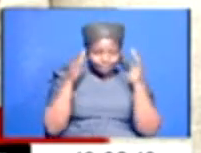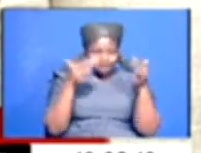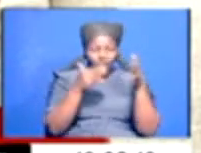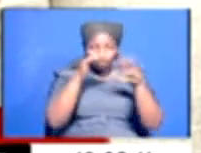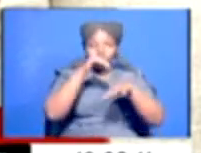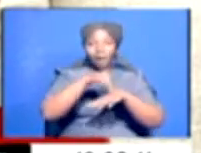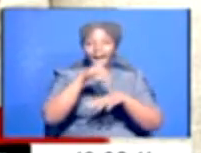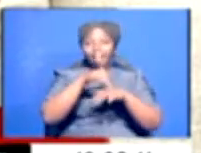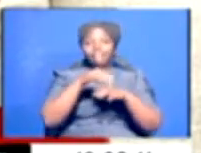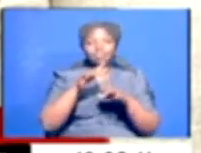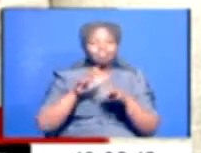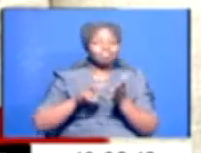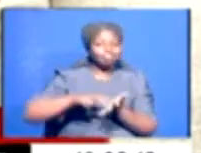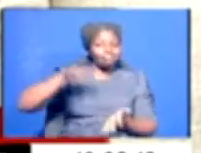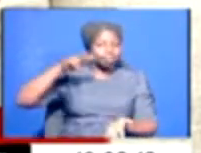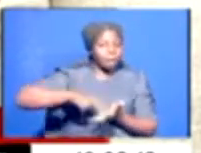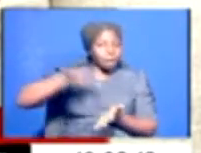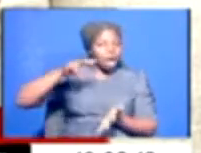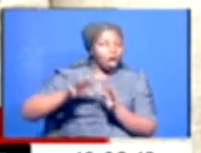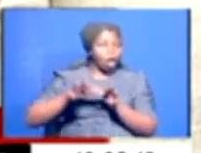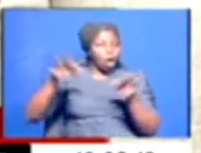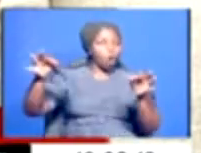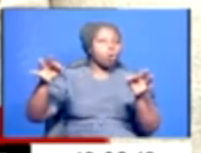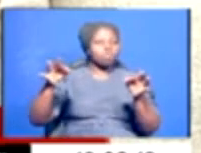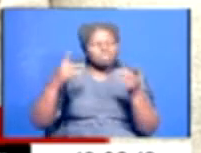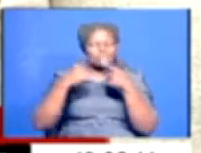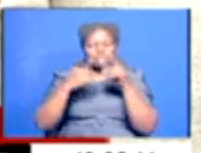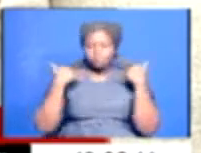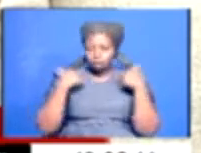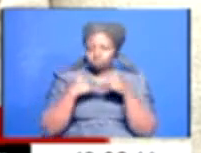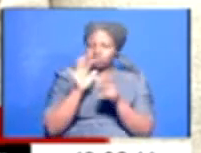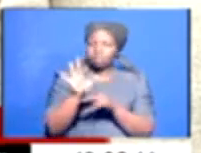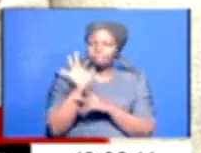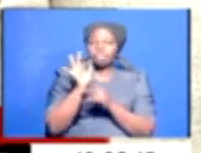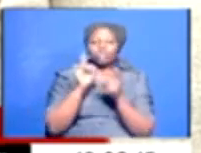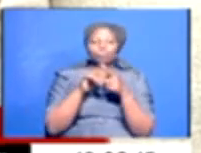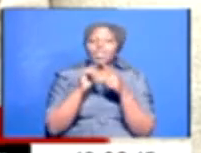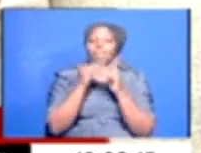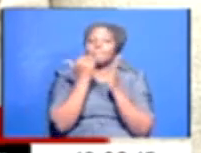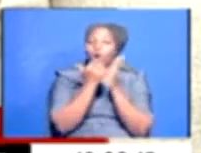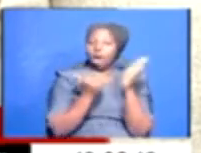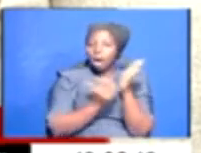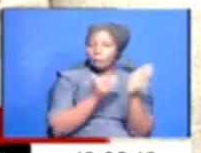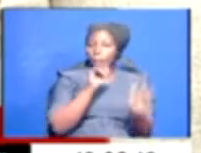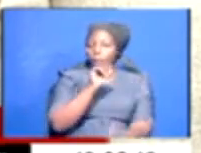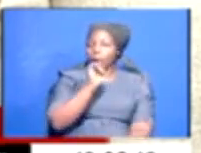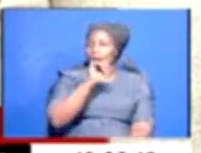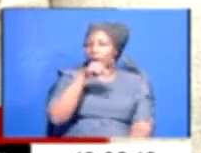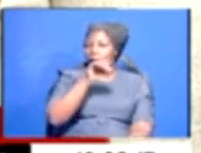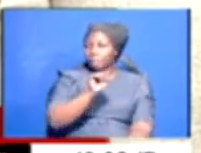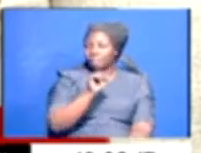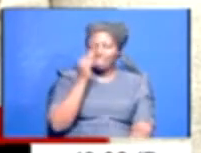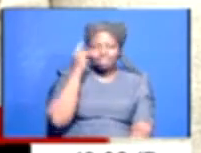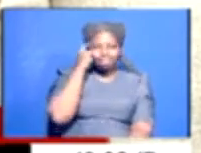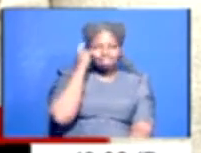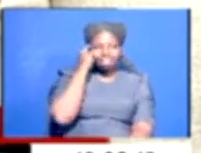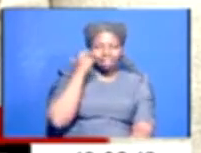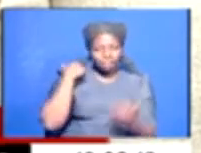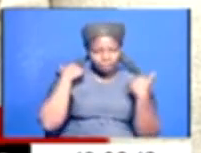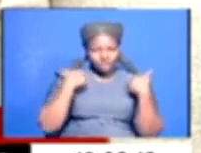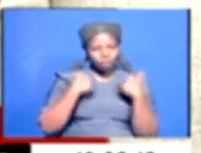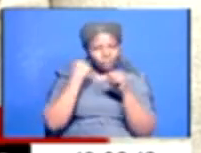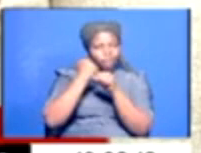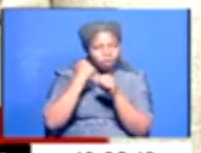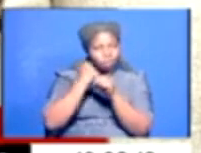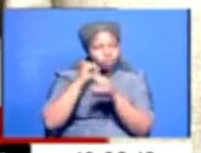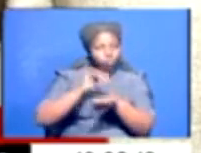but I was picked to this program CAPS, and I think I performed good. Mm-hmm. I